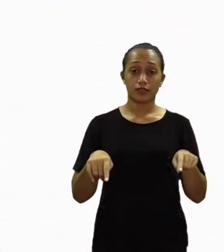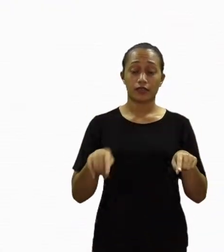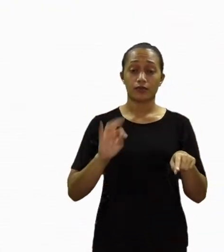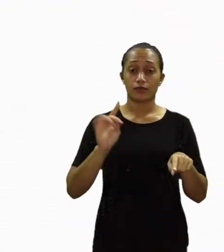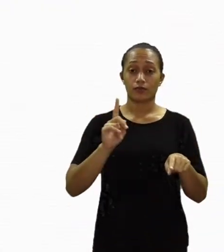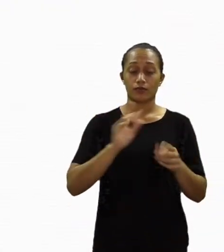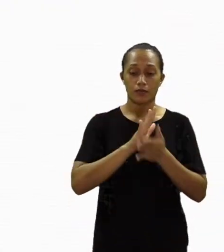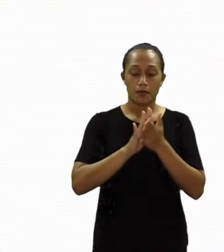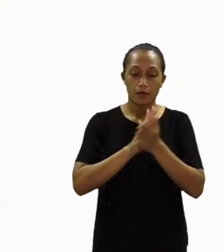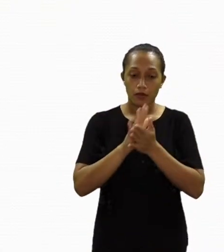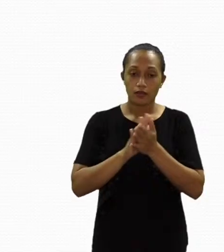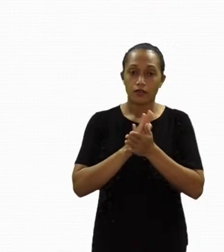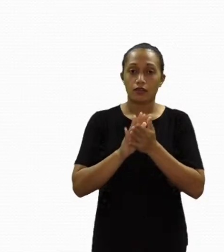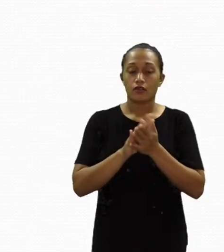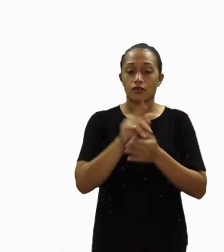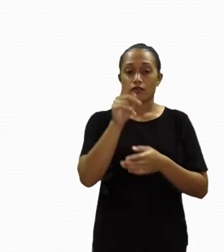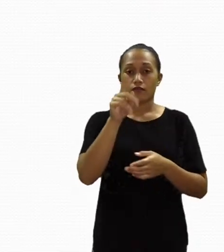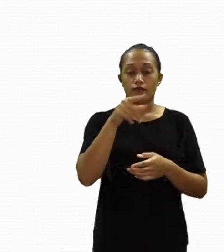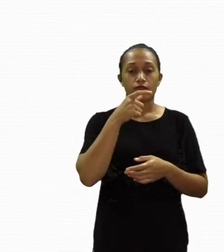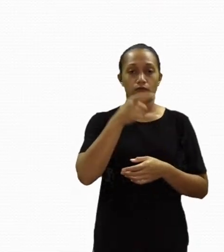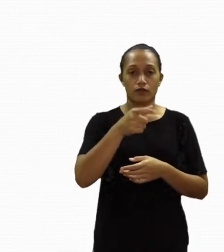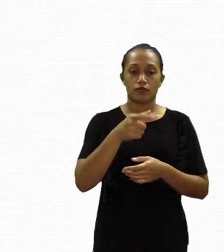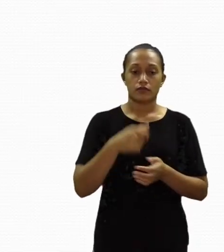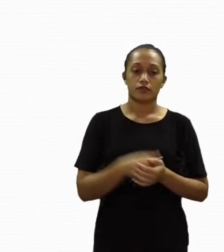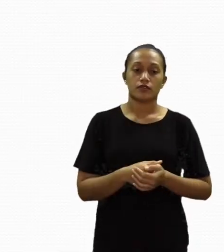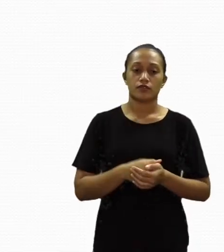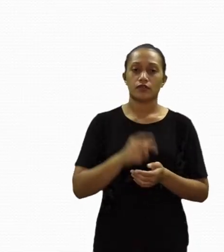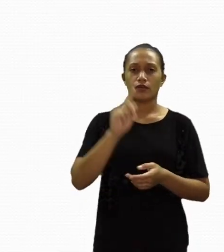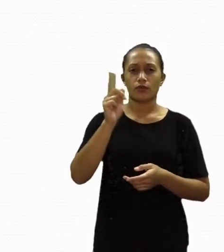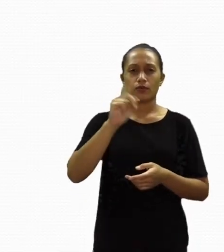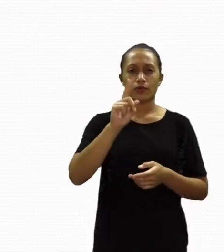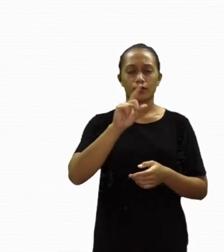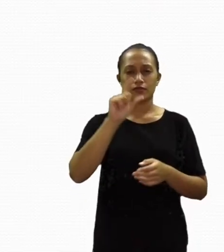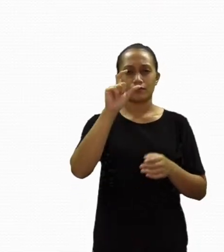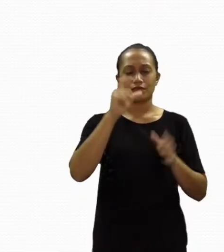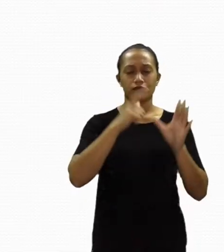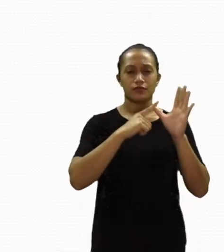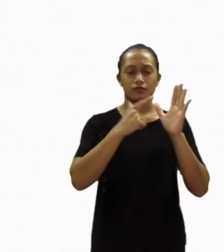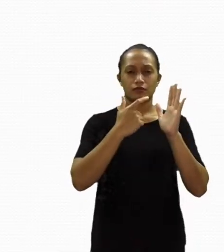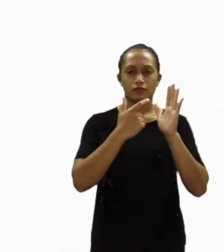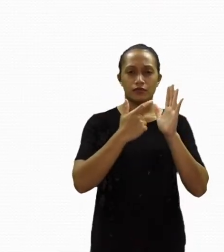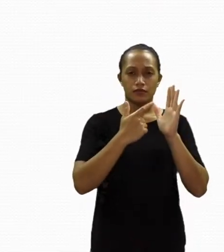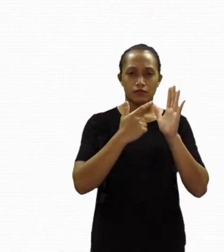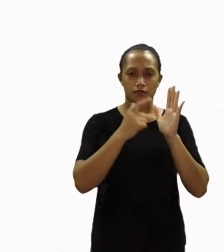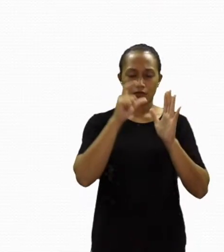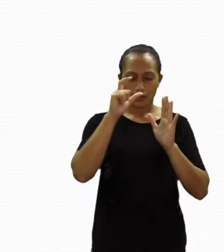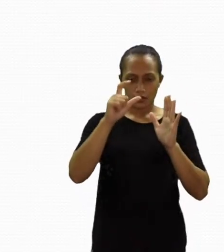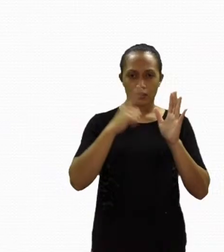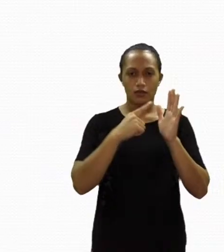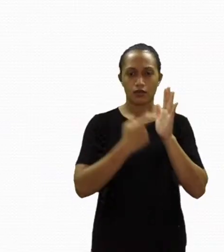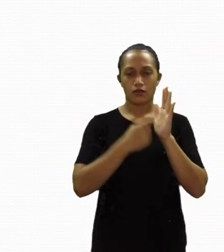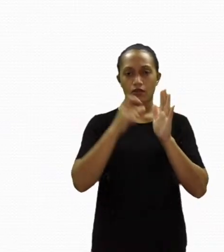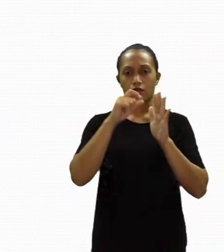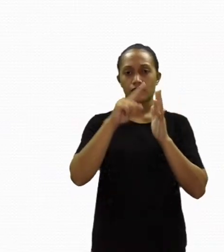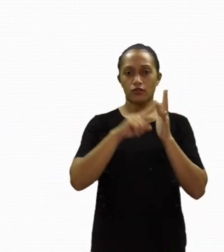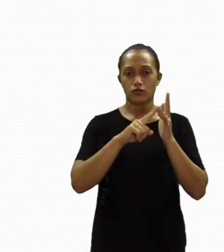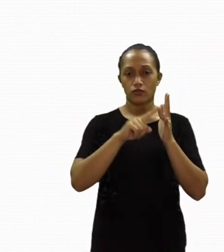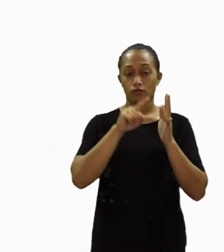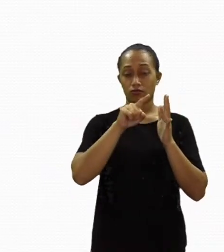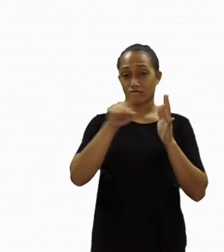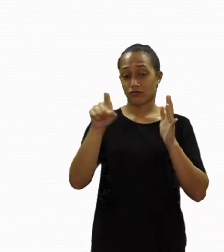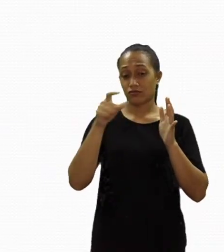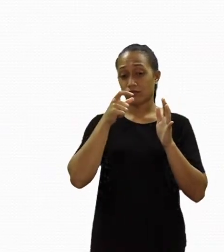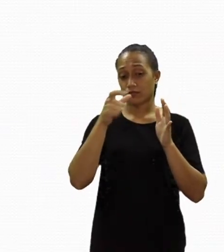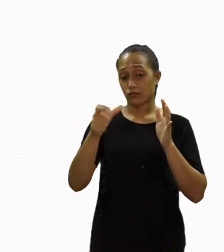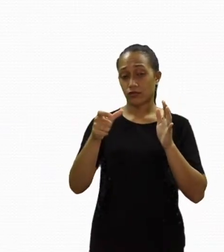let's define these new terms. What is cardiorespiratory system? What is cardiorespiratory